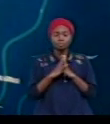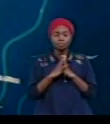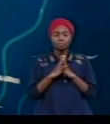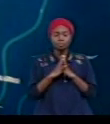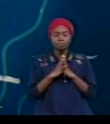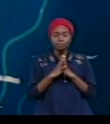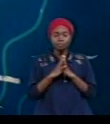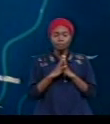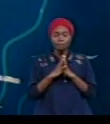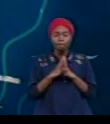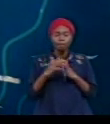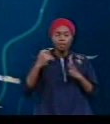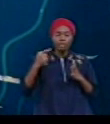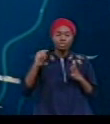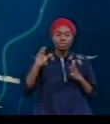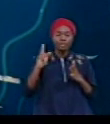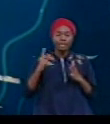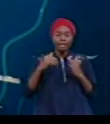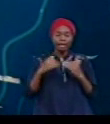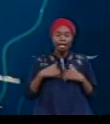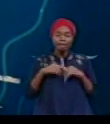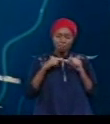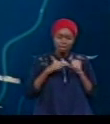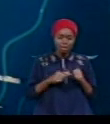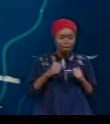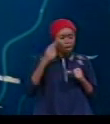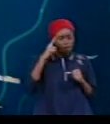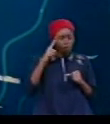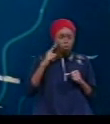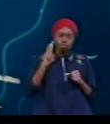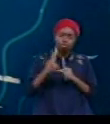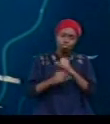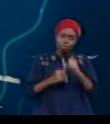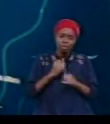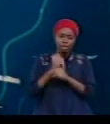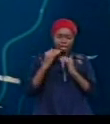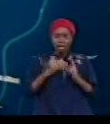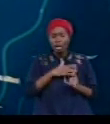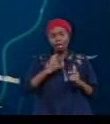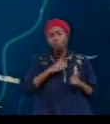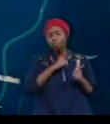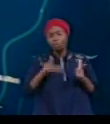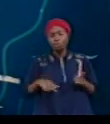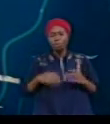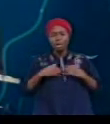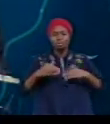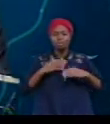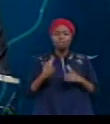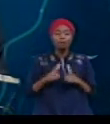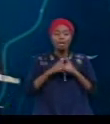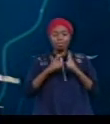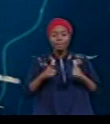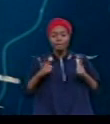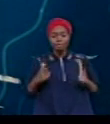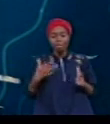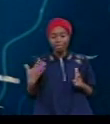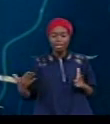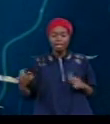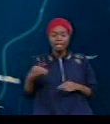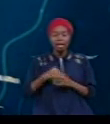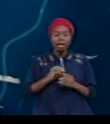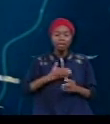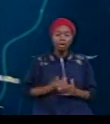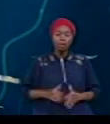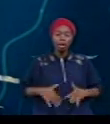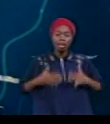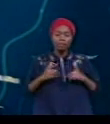GCK has lasted for over 2 years now, and the Lord has done great things in our lives, great things in